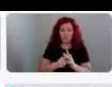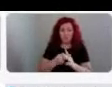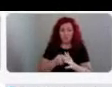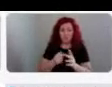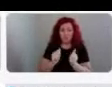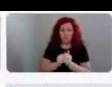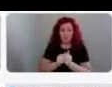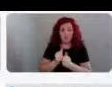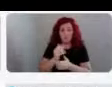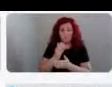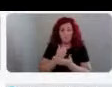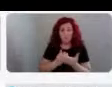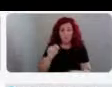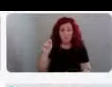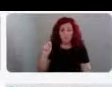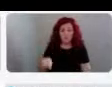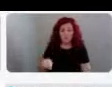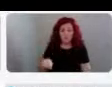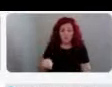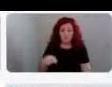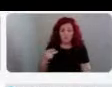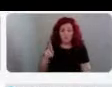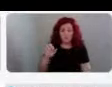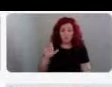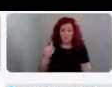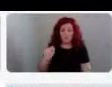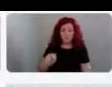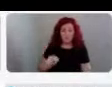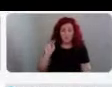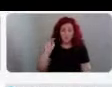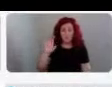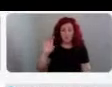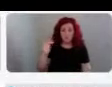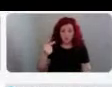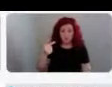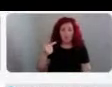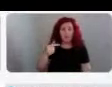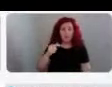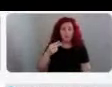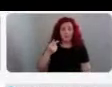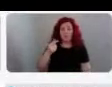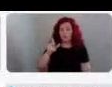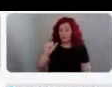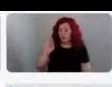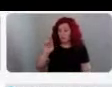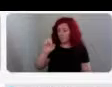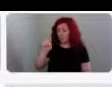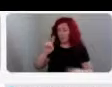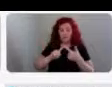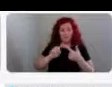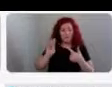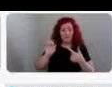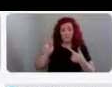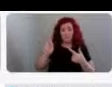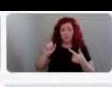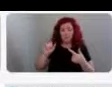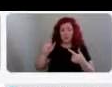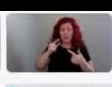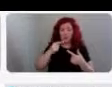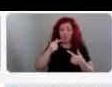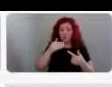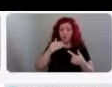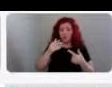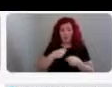tucson precincts goes north to casa grande hila bend buckeye goodyear and extends